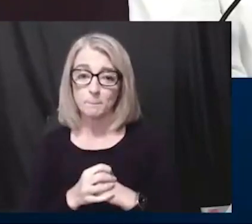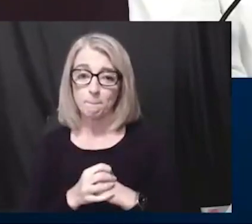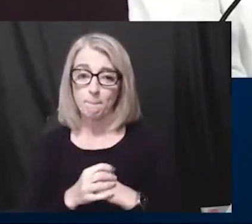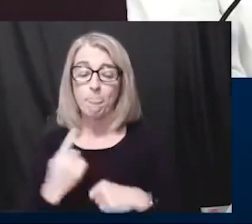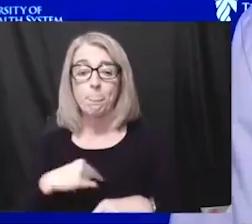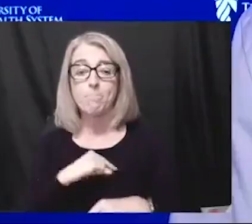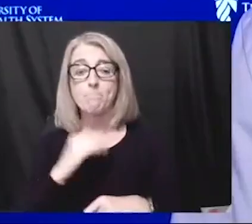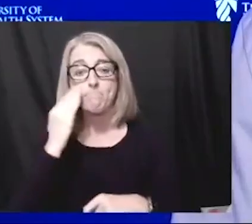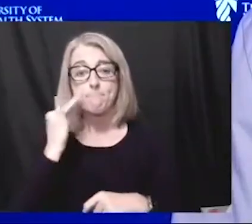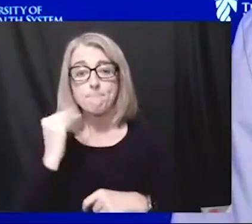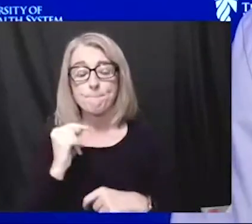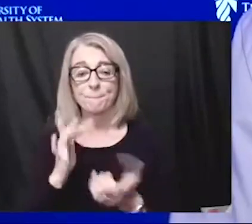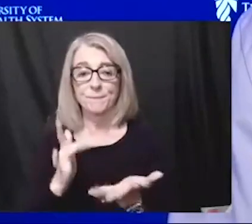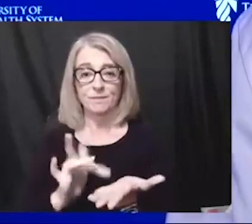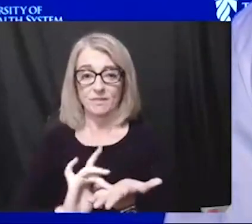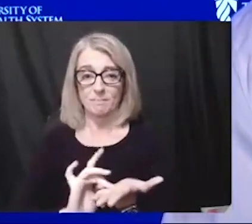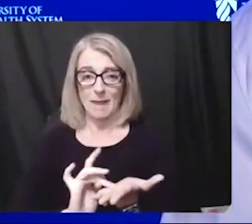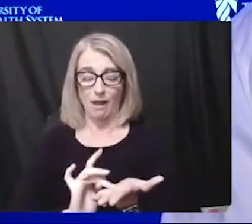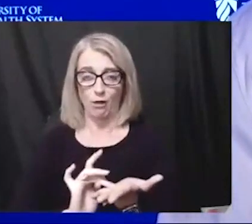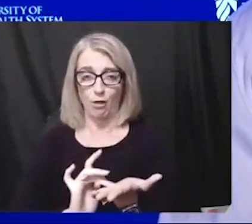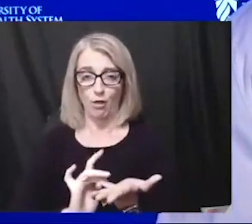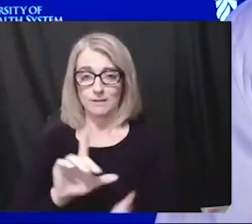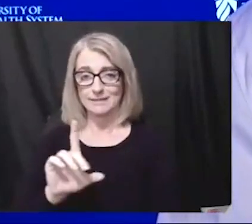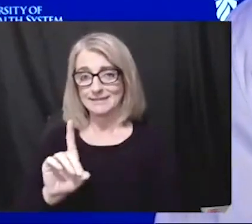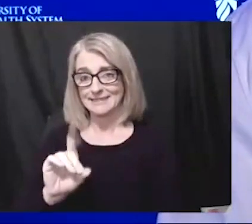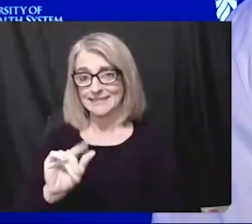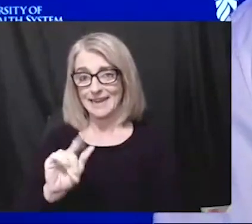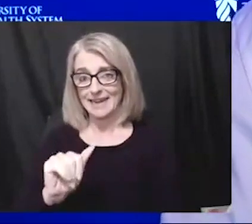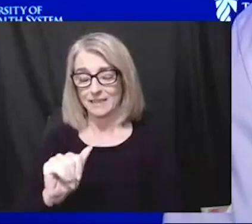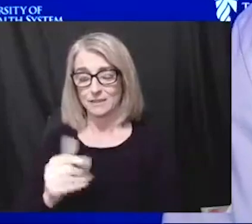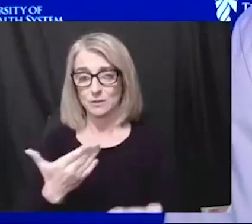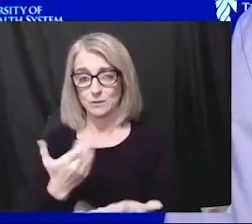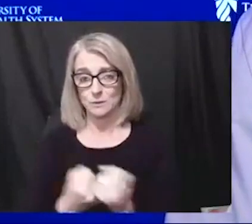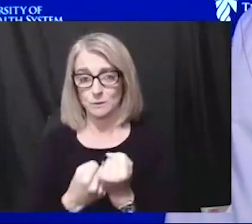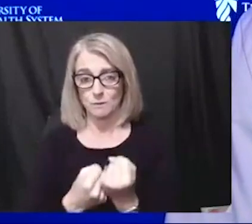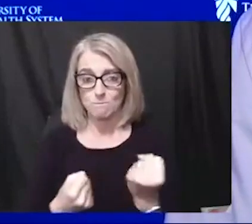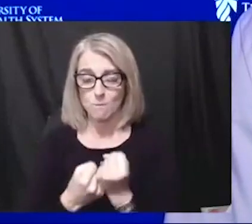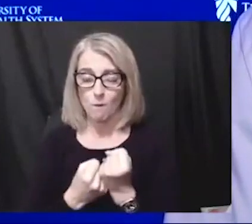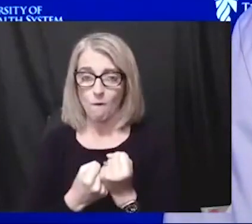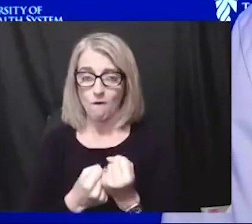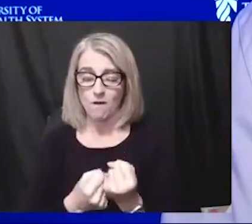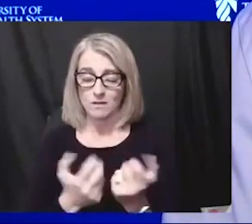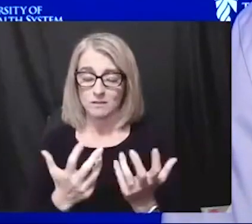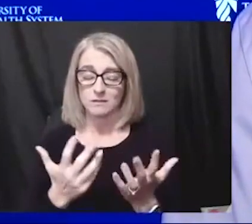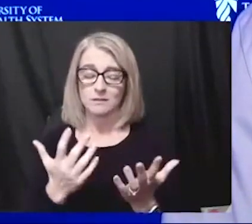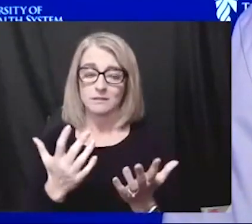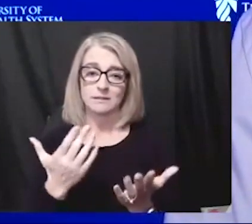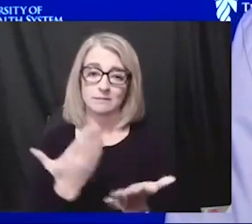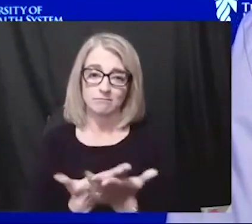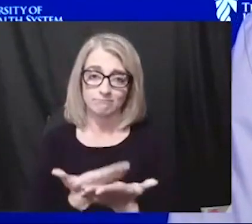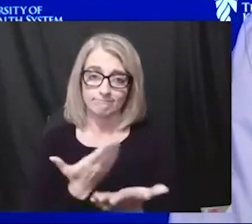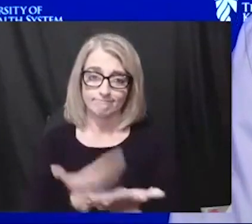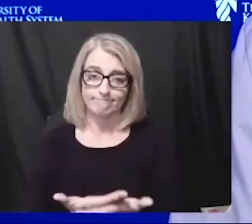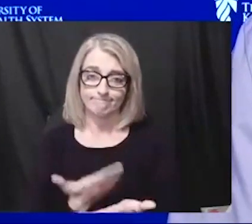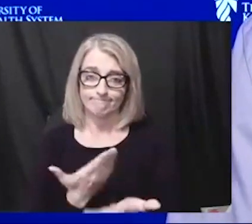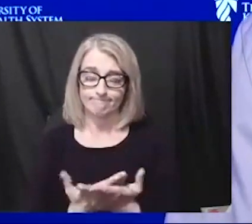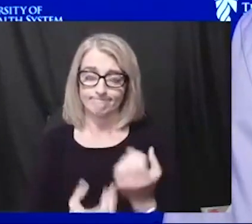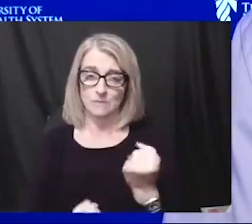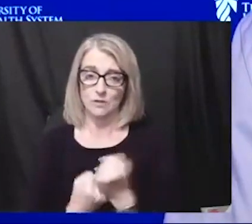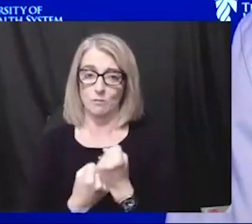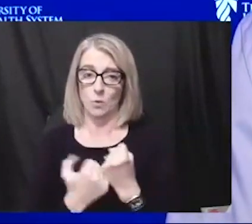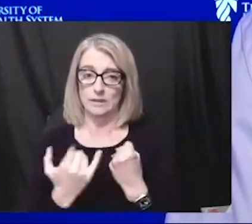be these surges that last about 2 months and then things begin to drop off again. And there was a couple of nice articles about some of that. And I'm going to tell you, I'm not